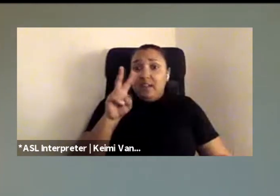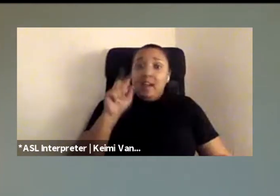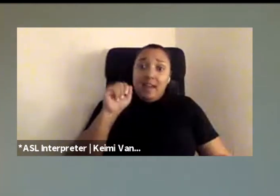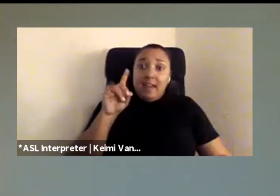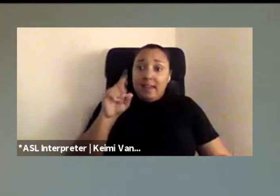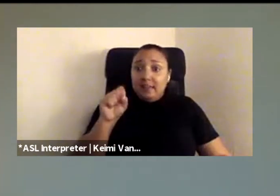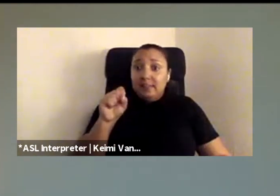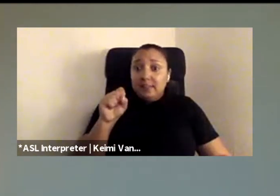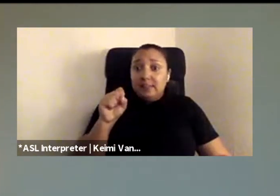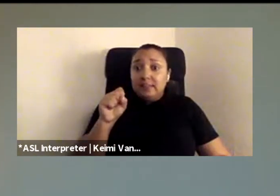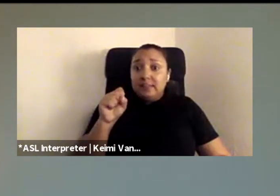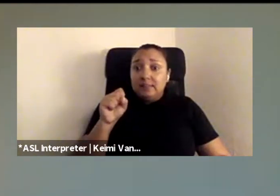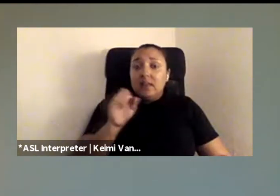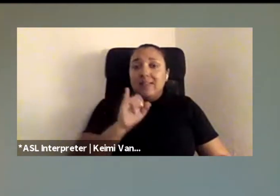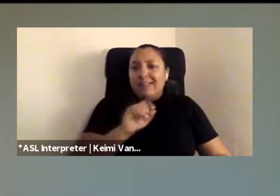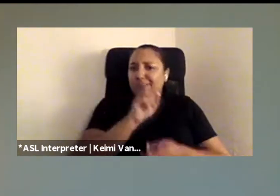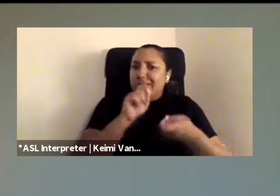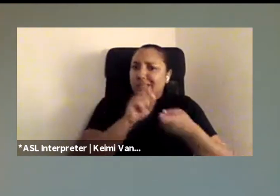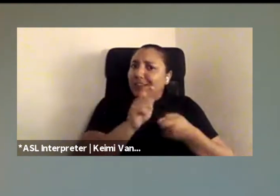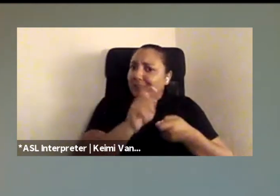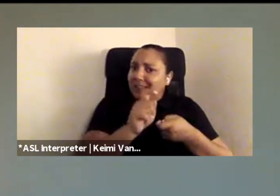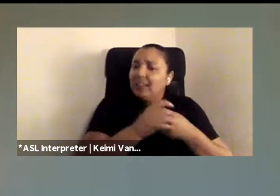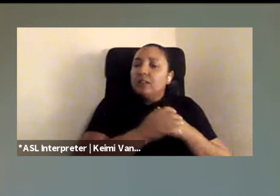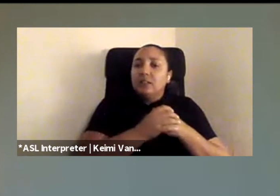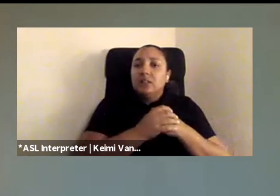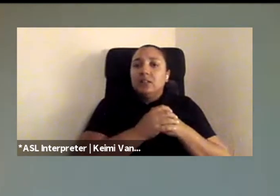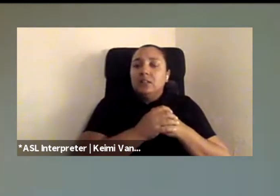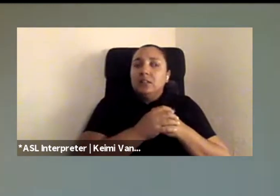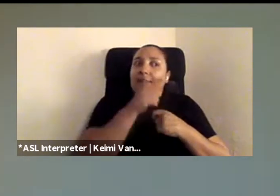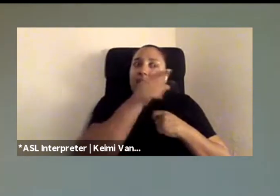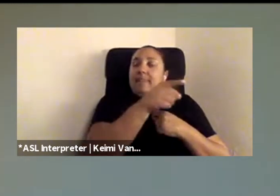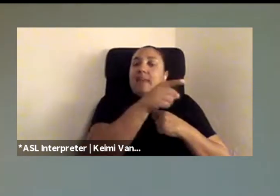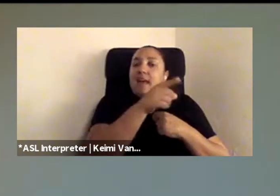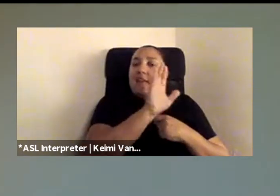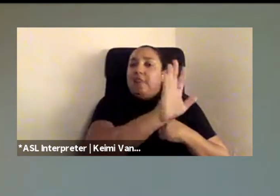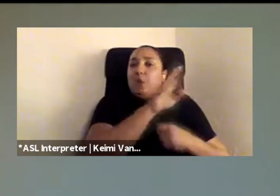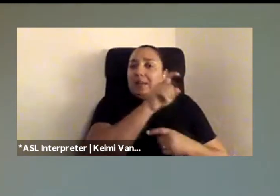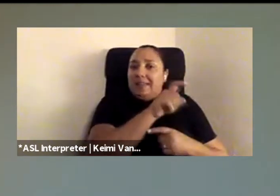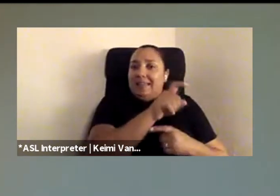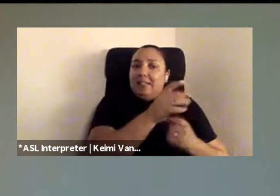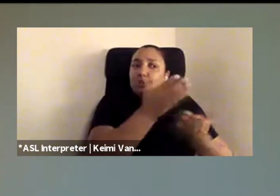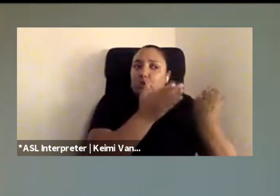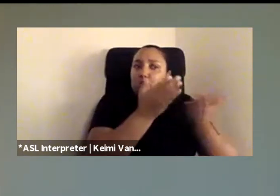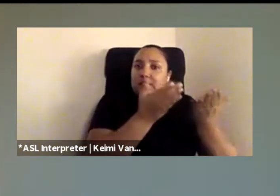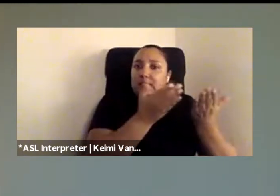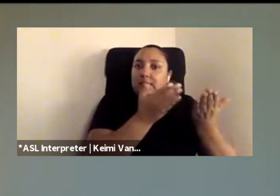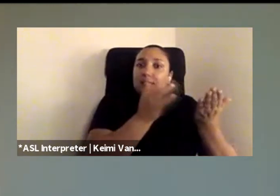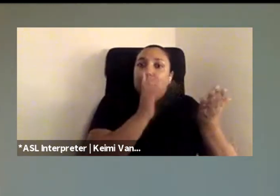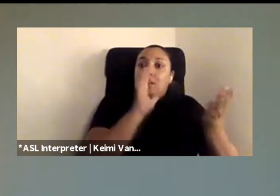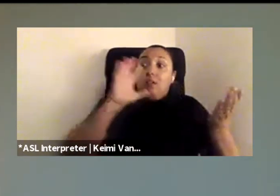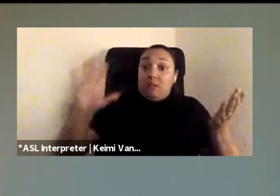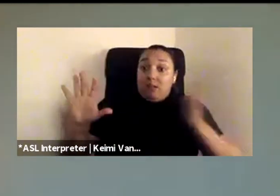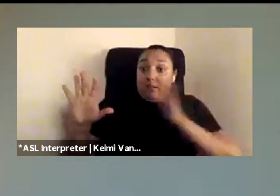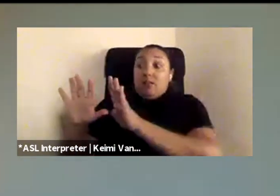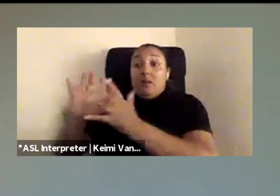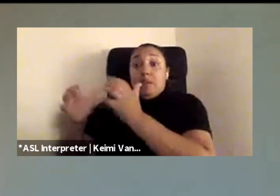those are very specific needs, and they really are vastly different than services for folks with, for example, with disabilities. So